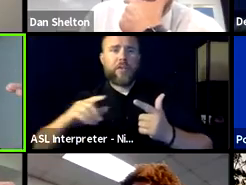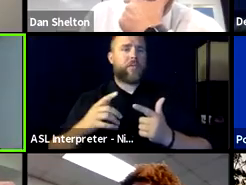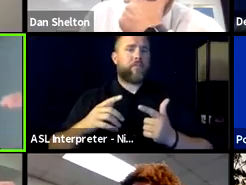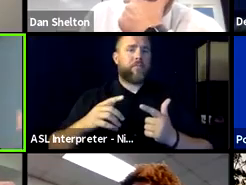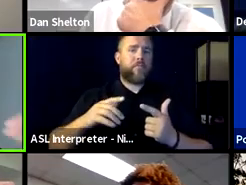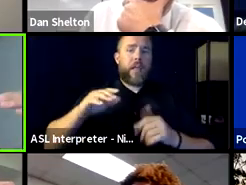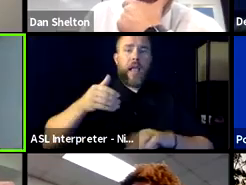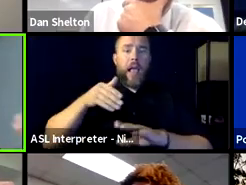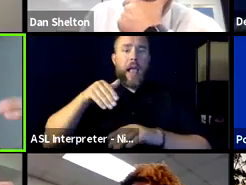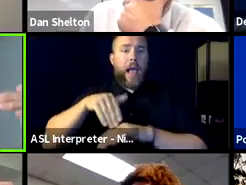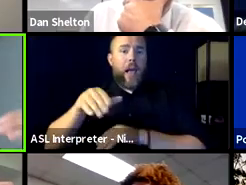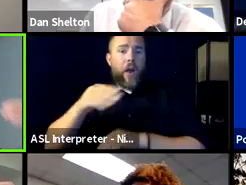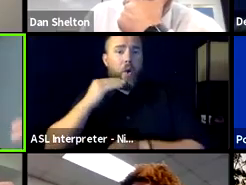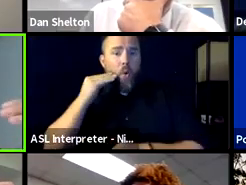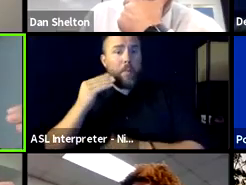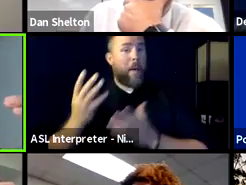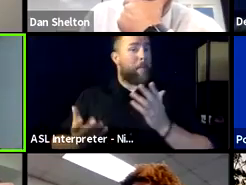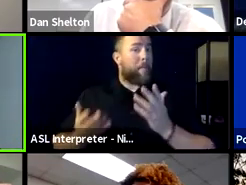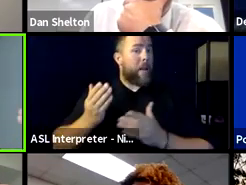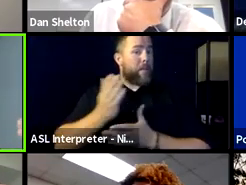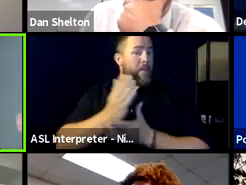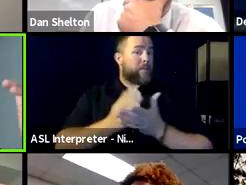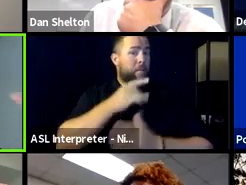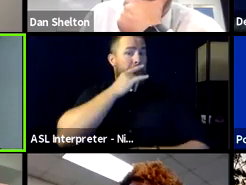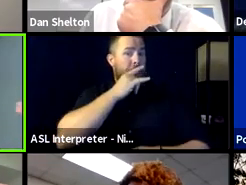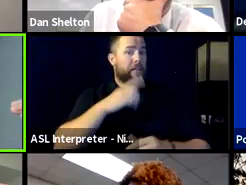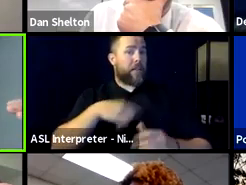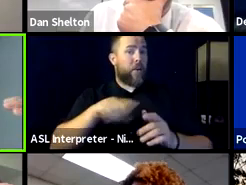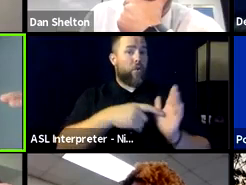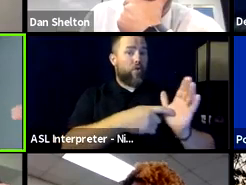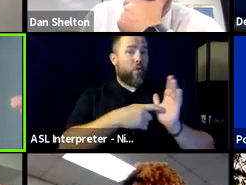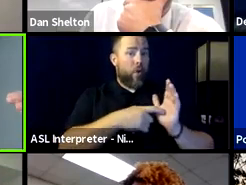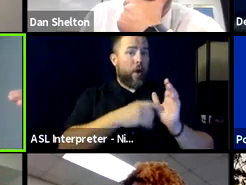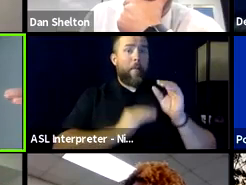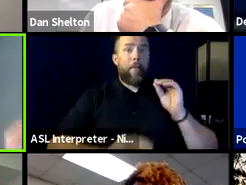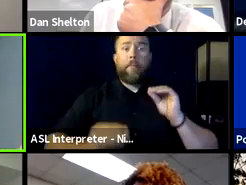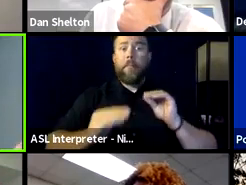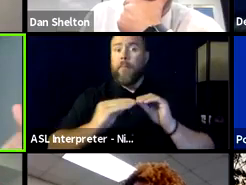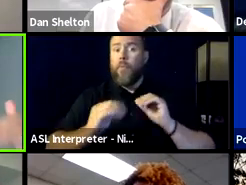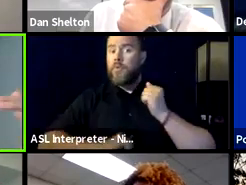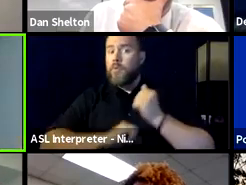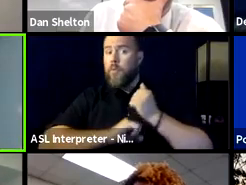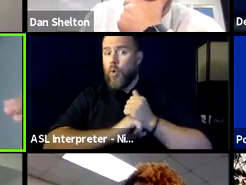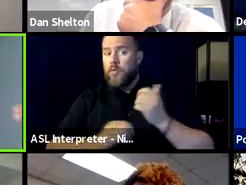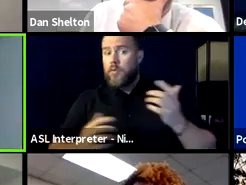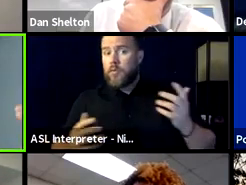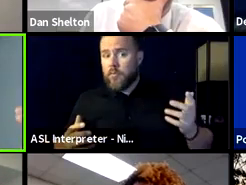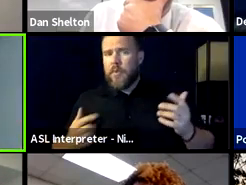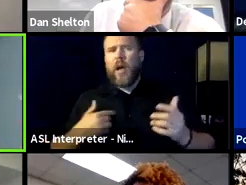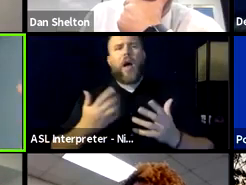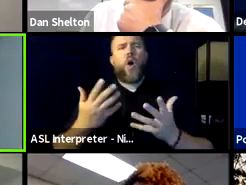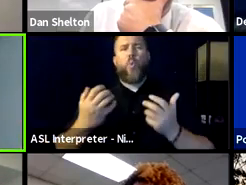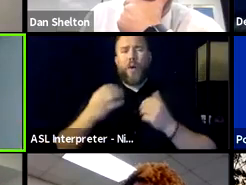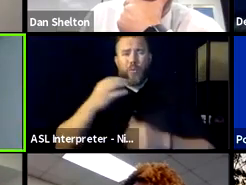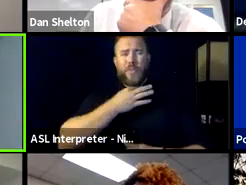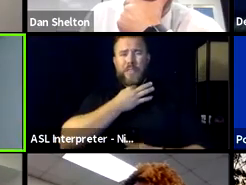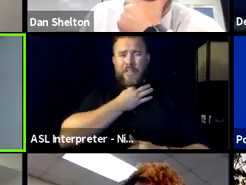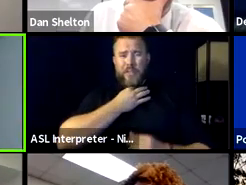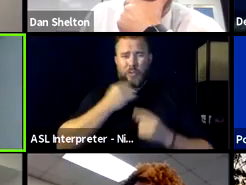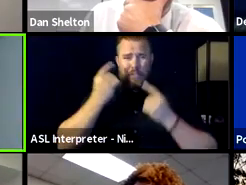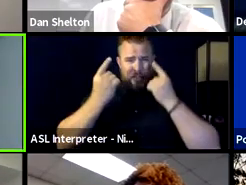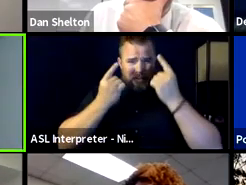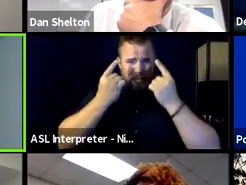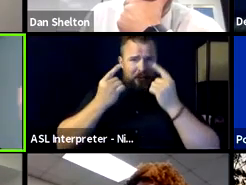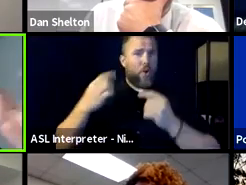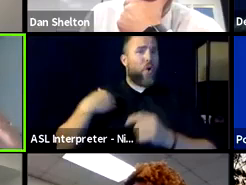may require more support to get their lessons done, I would like to consider leveraging that